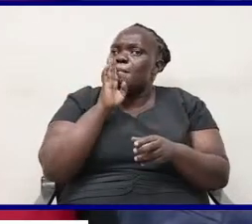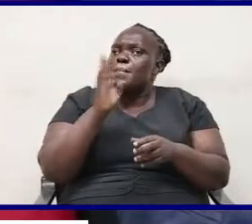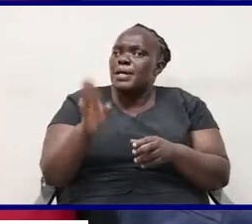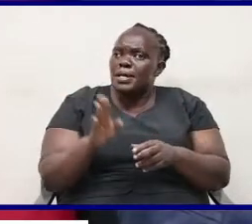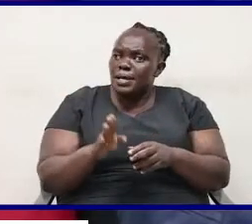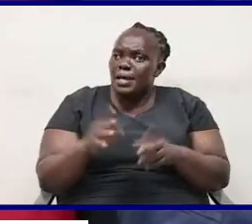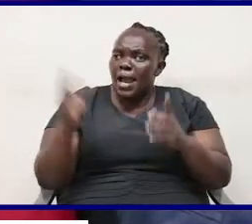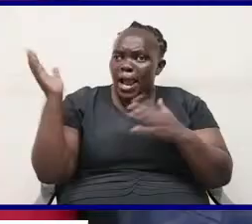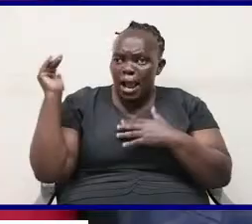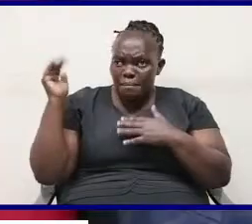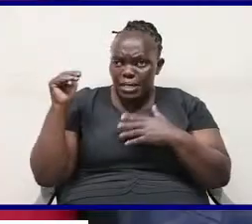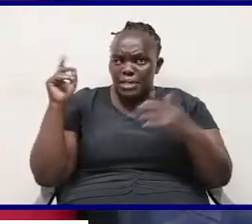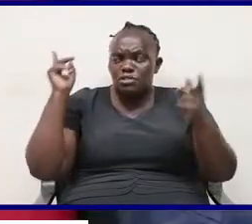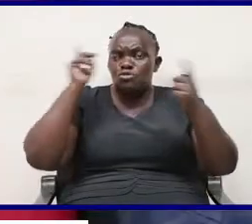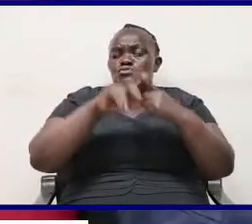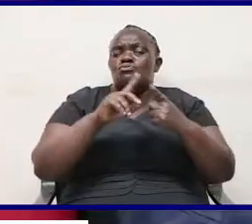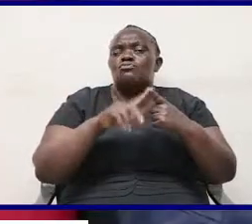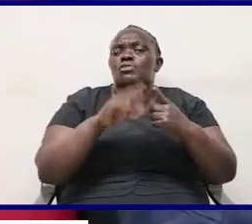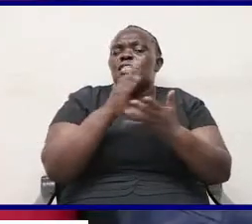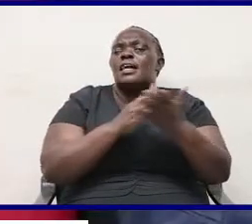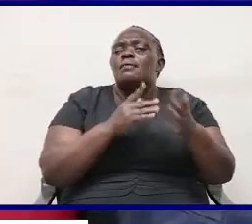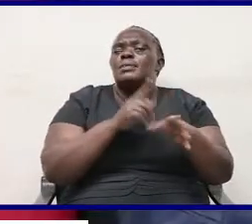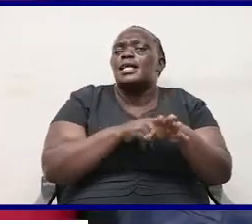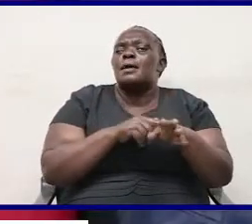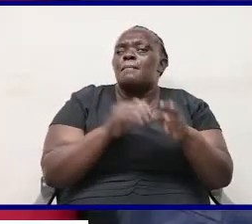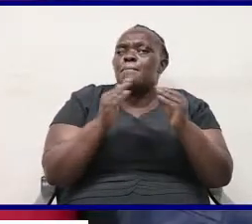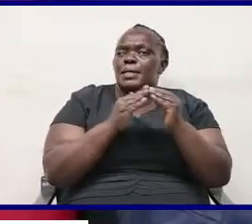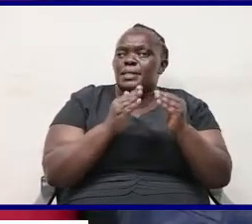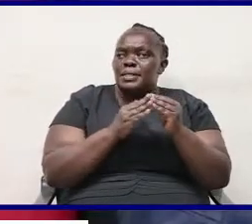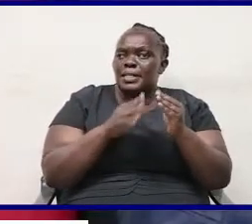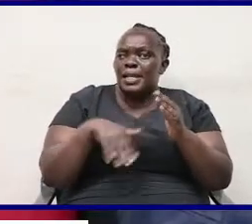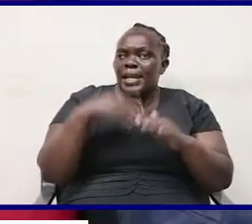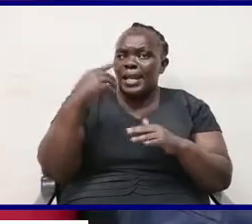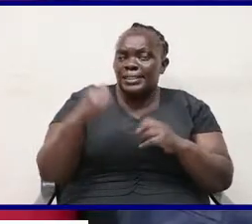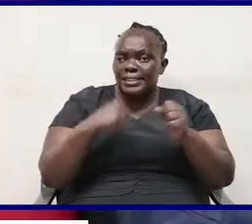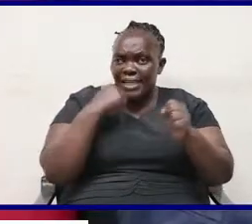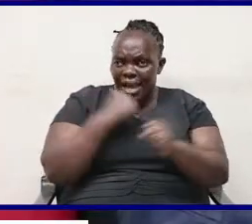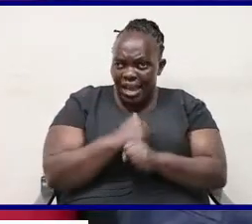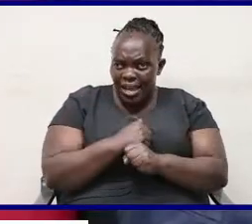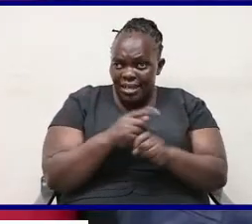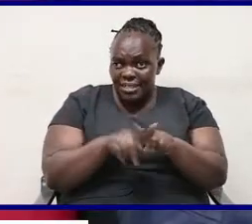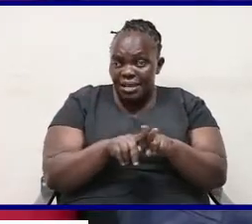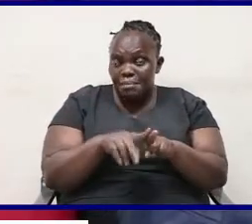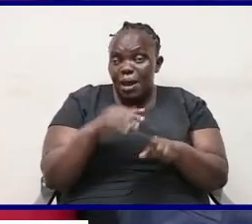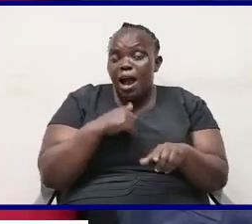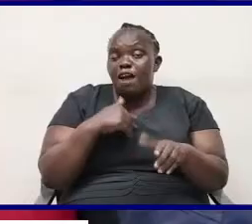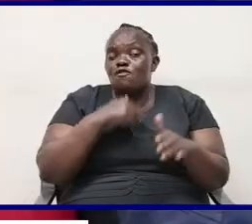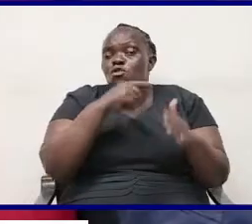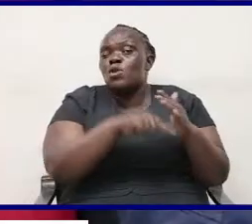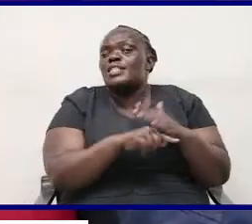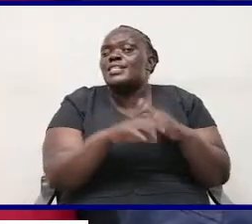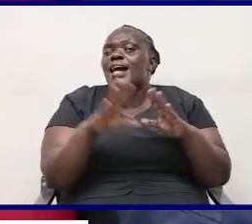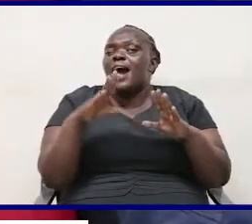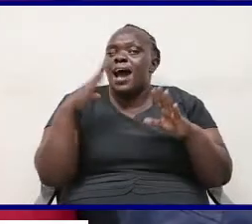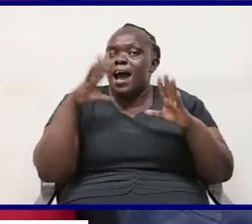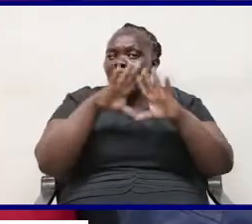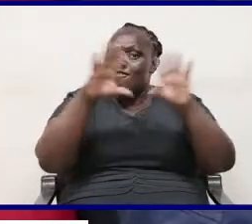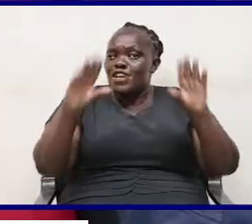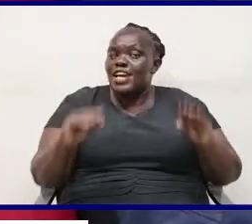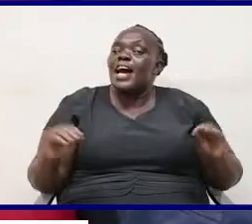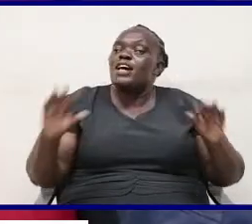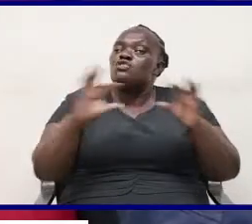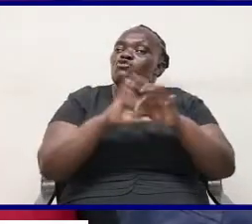be coming towards sometime mid next year. We also have the African